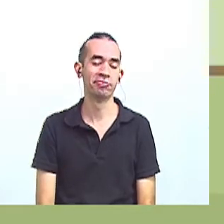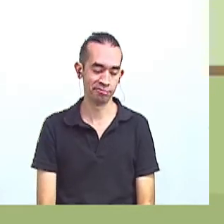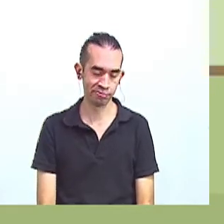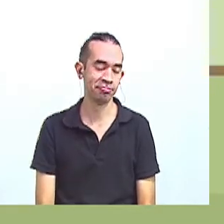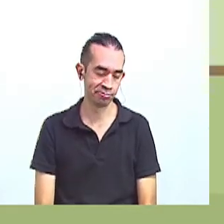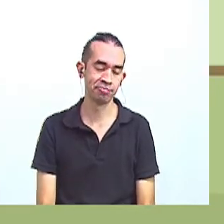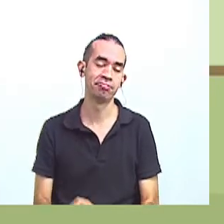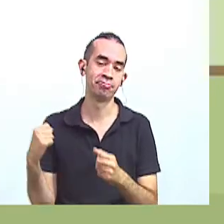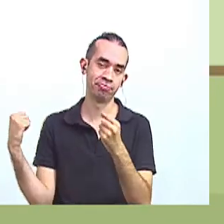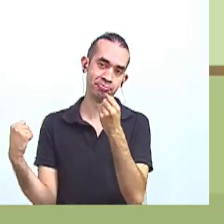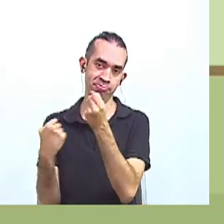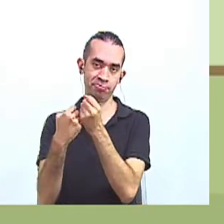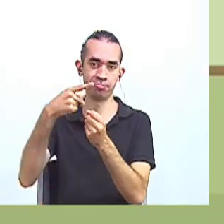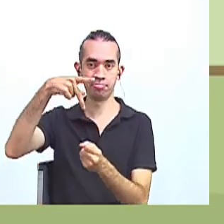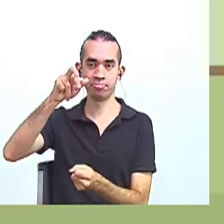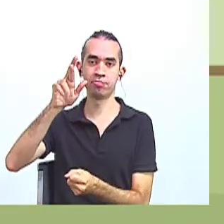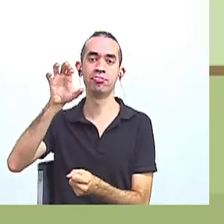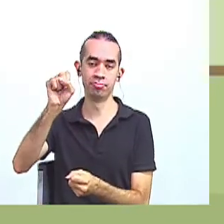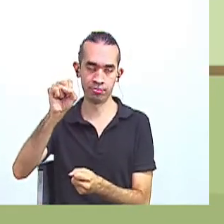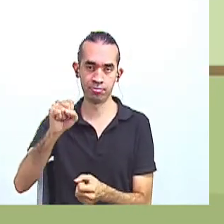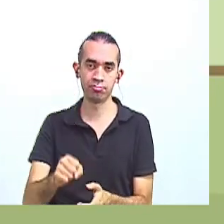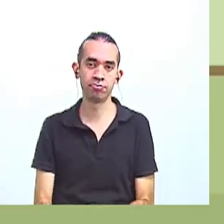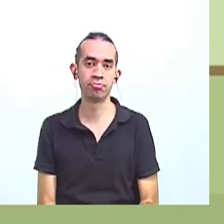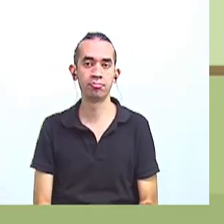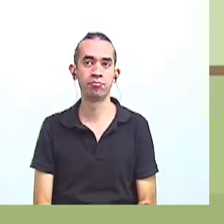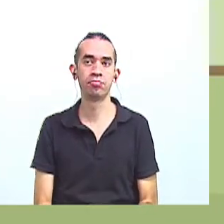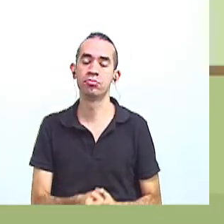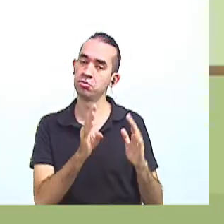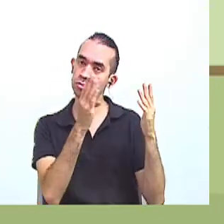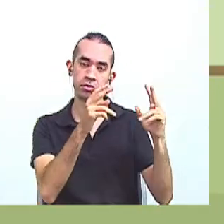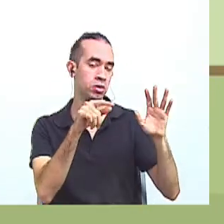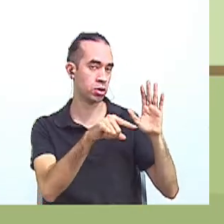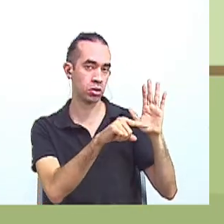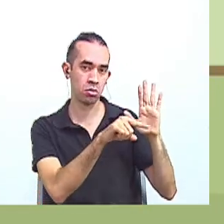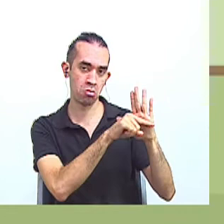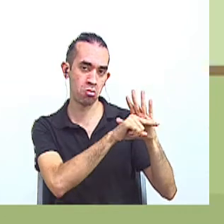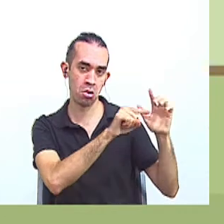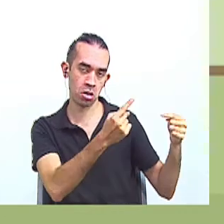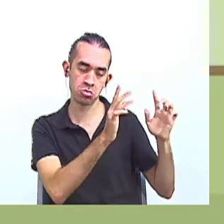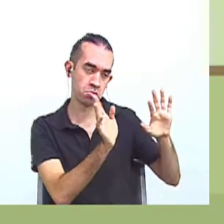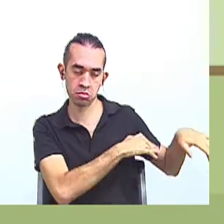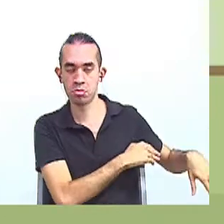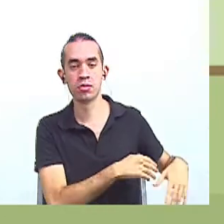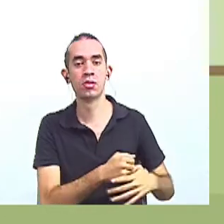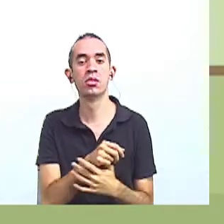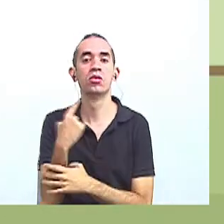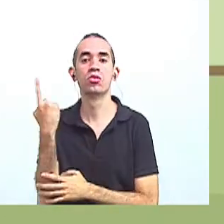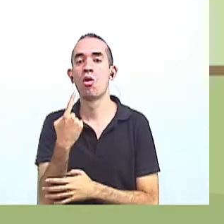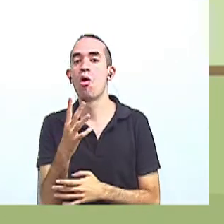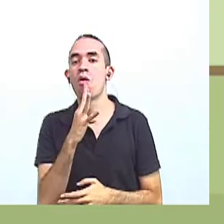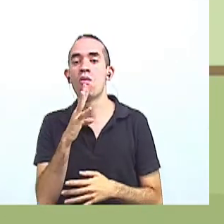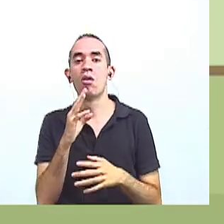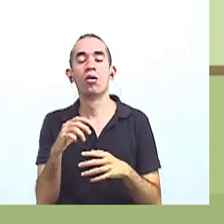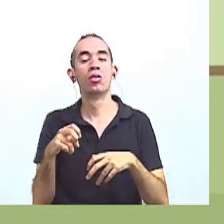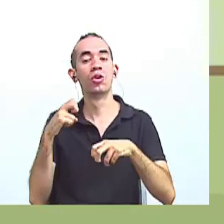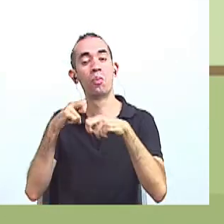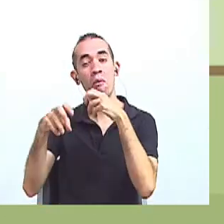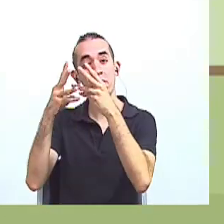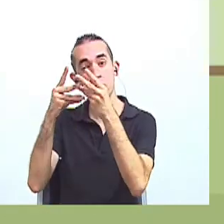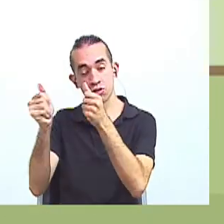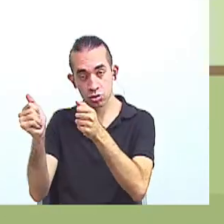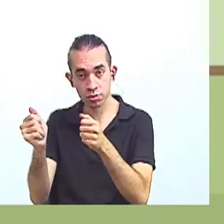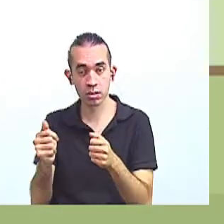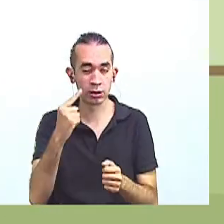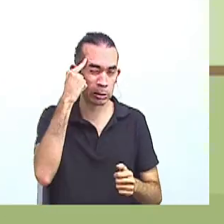Yes, he talked about the pros, actually. He didn't focus on the cons. He talked about problem solving and